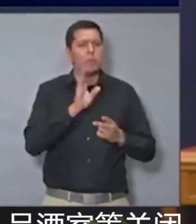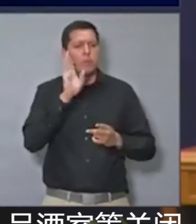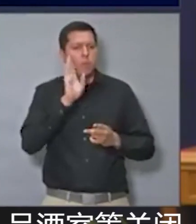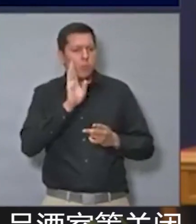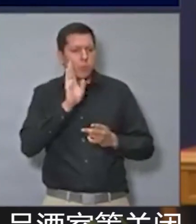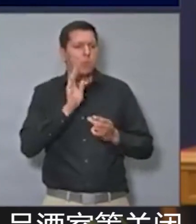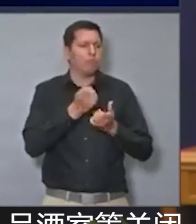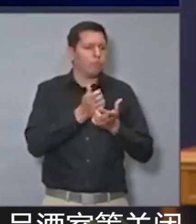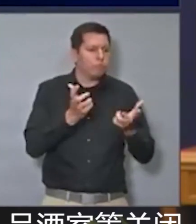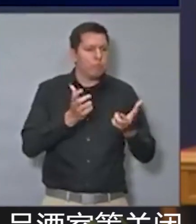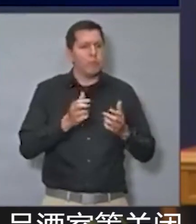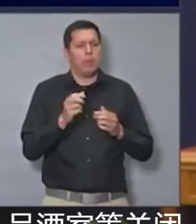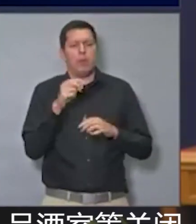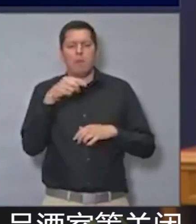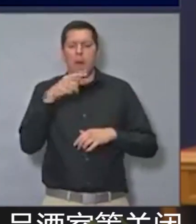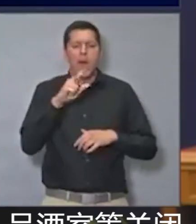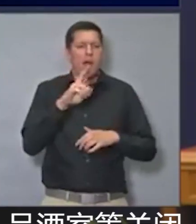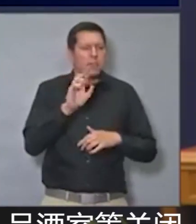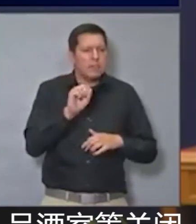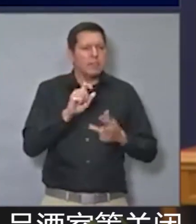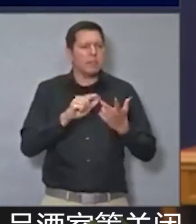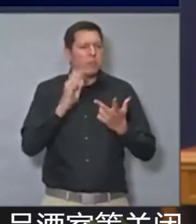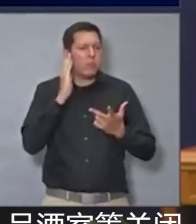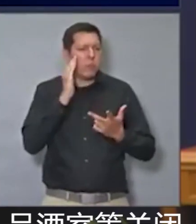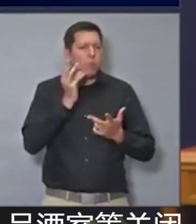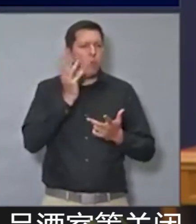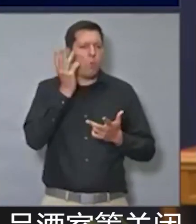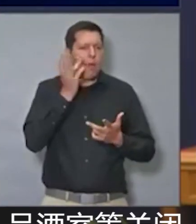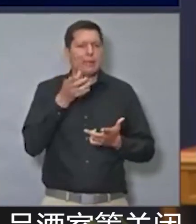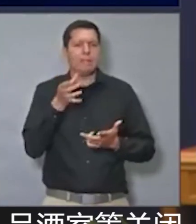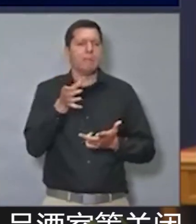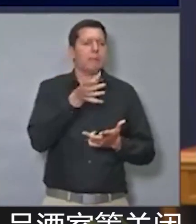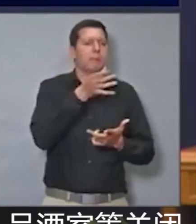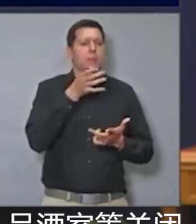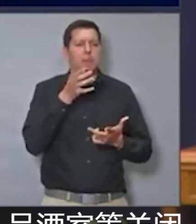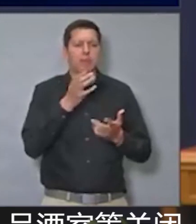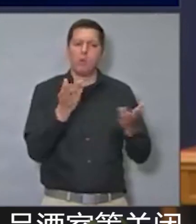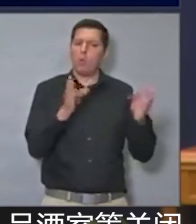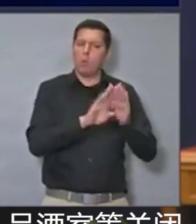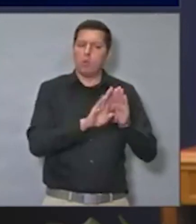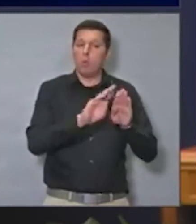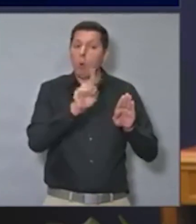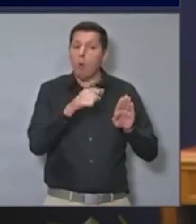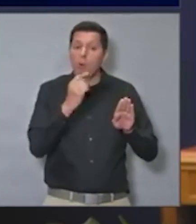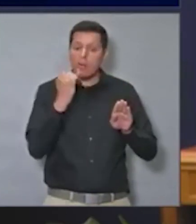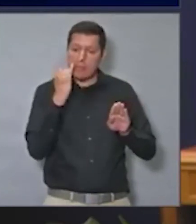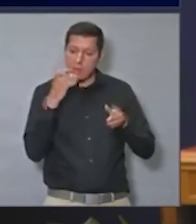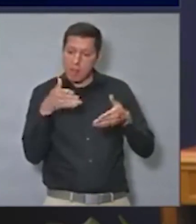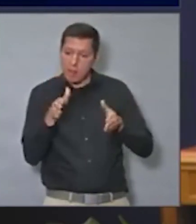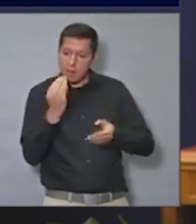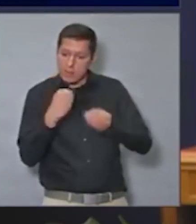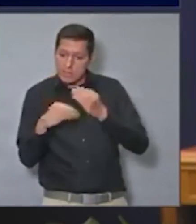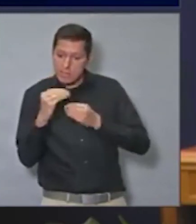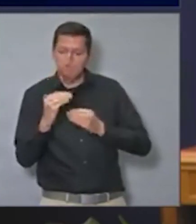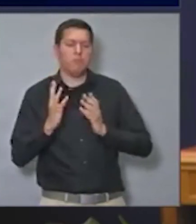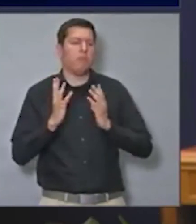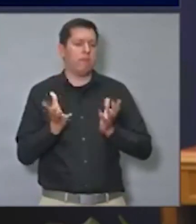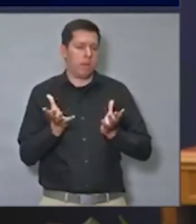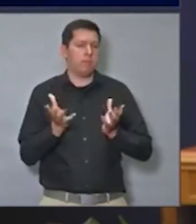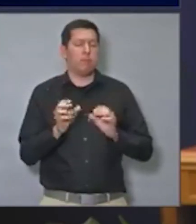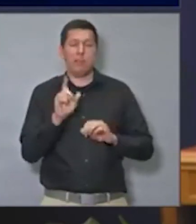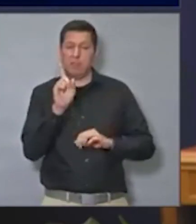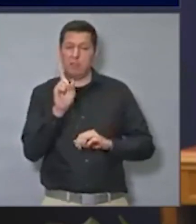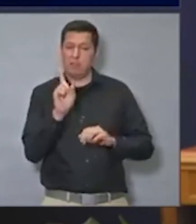pubs, wineries, and tasting rooms to close unless they offer meals. This includes closing bar areas in